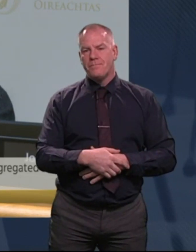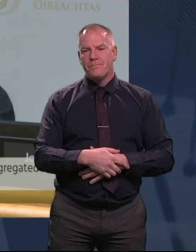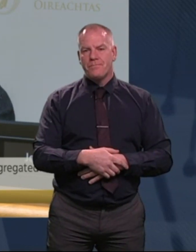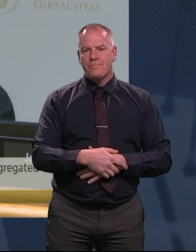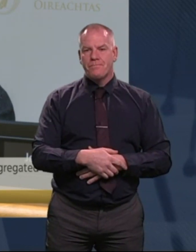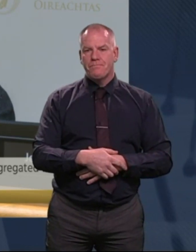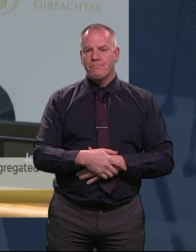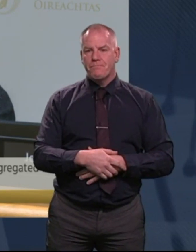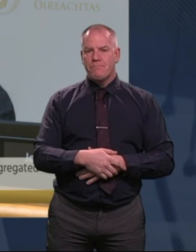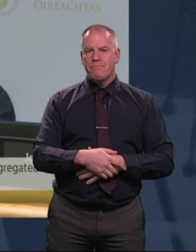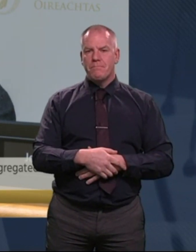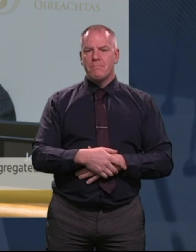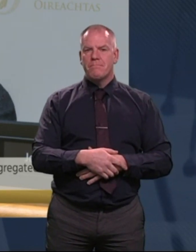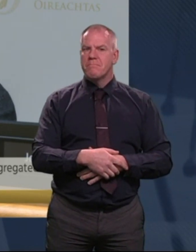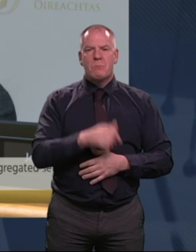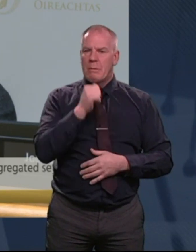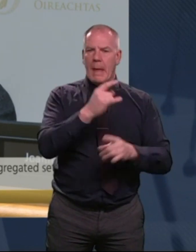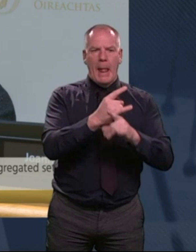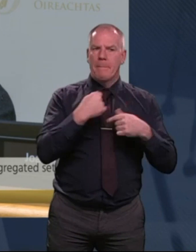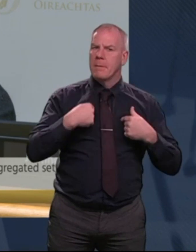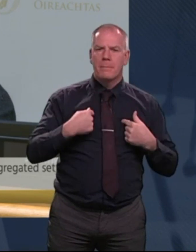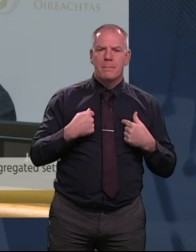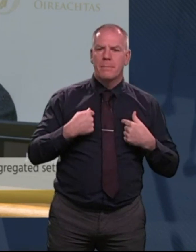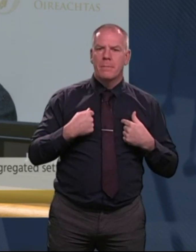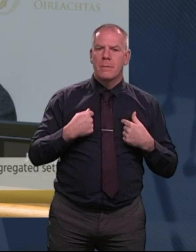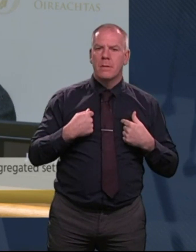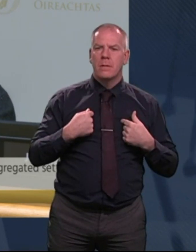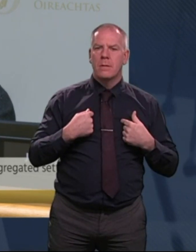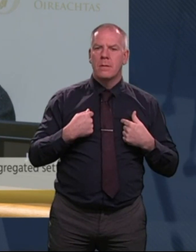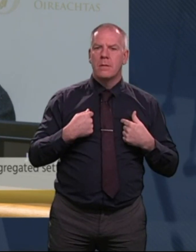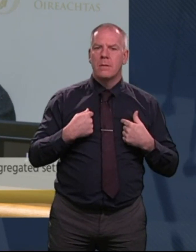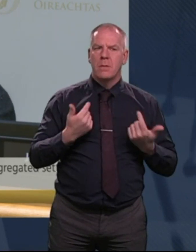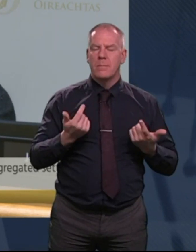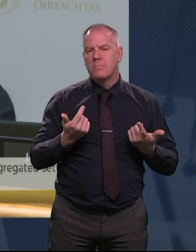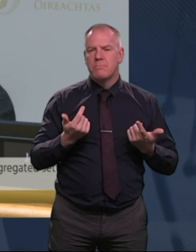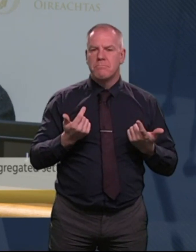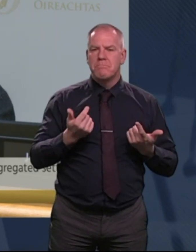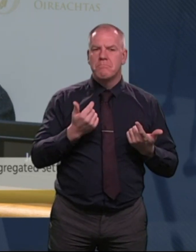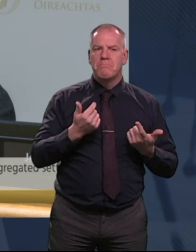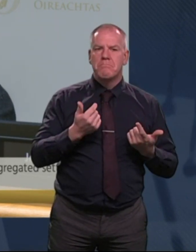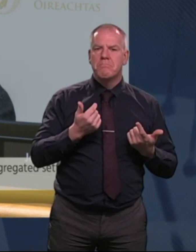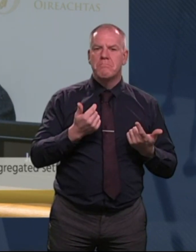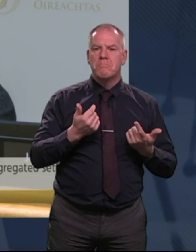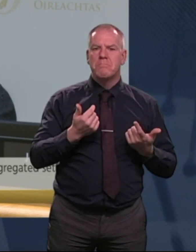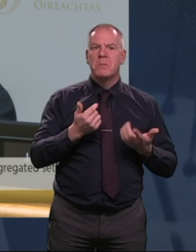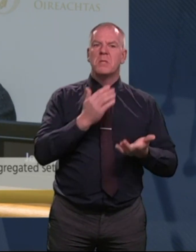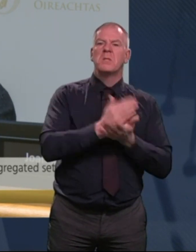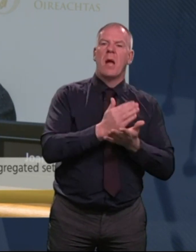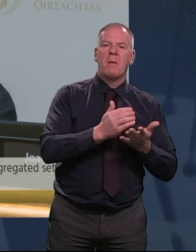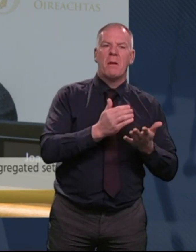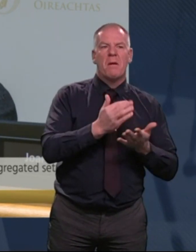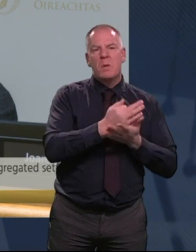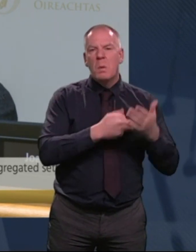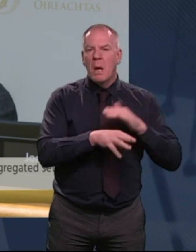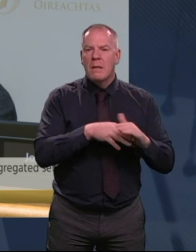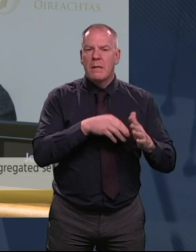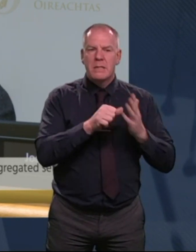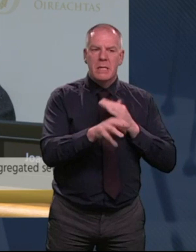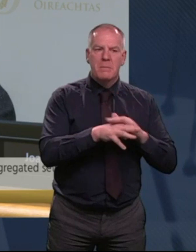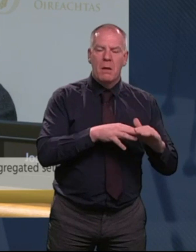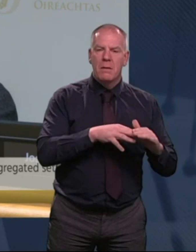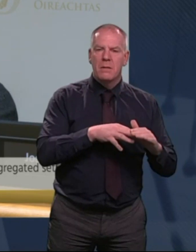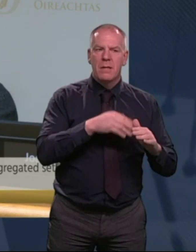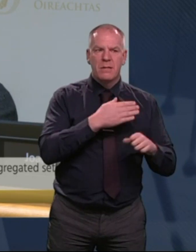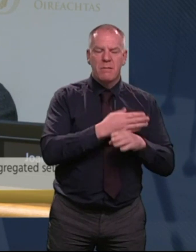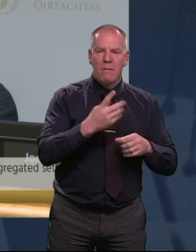they didn't do anything for us, and it might stop for about 6 months and then start again. And then I wasn't happy